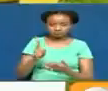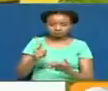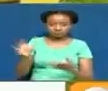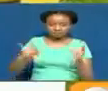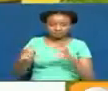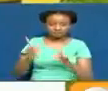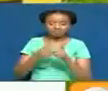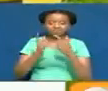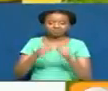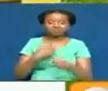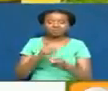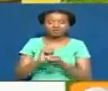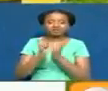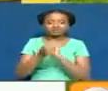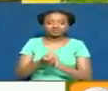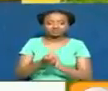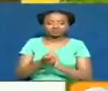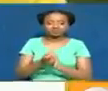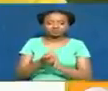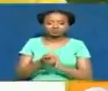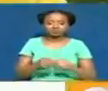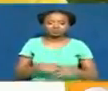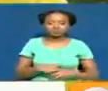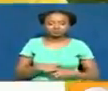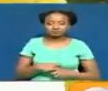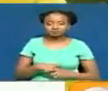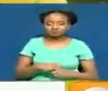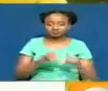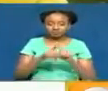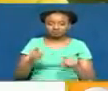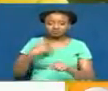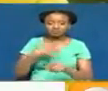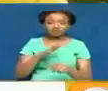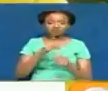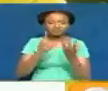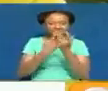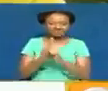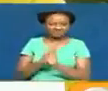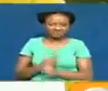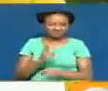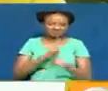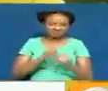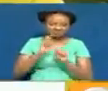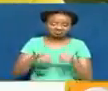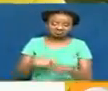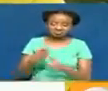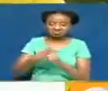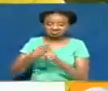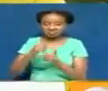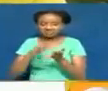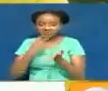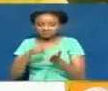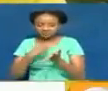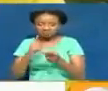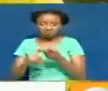an astronomical change on some of these local farmer level. It has a multi-use. You can use it for chips, you can use it